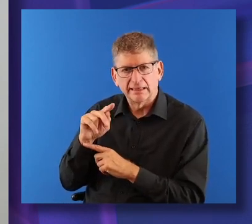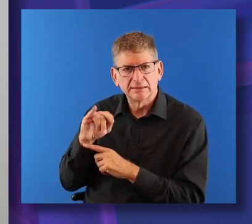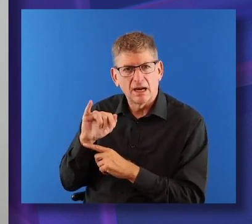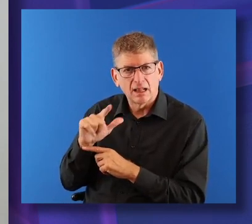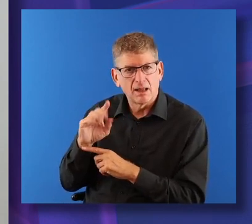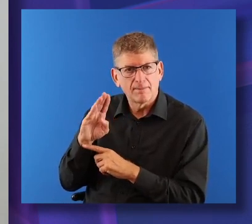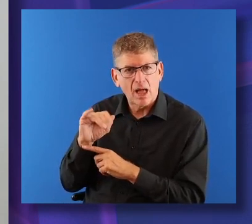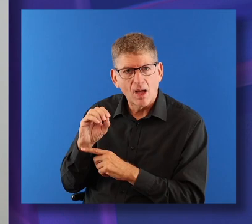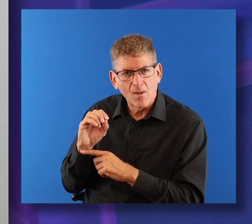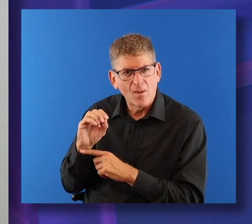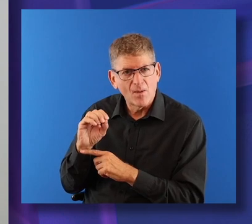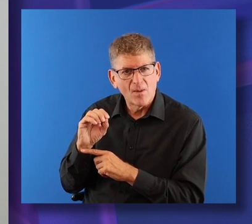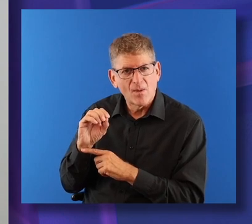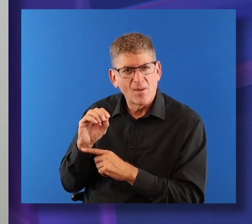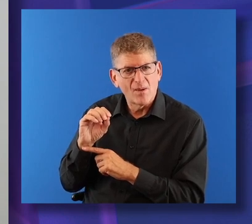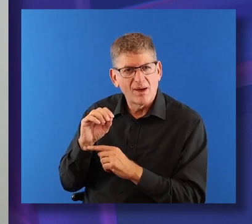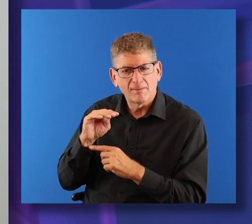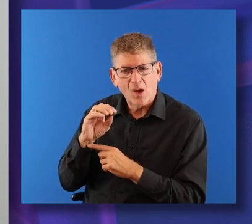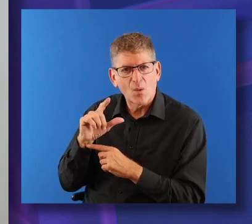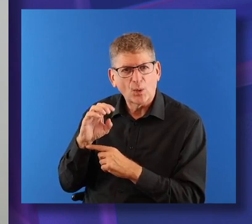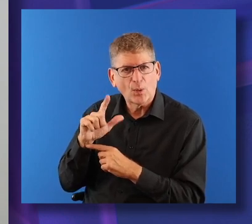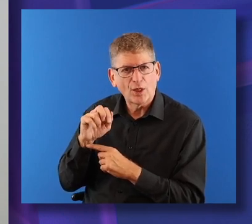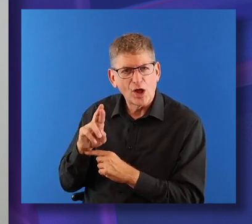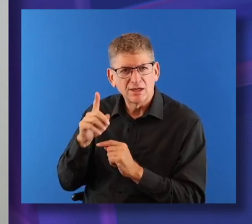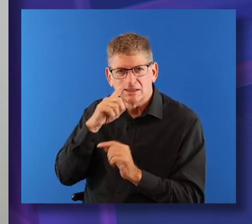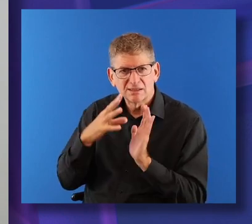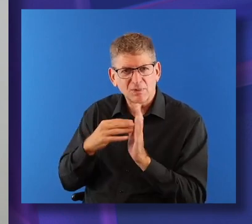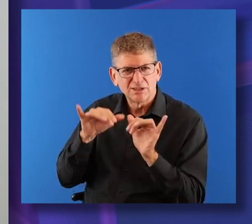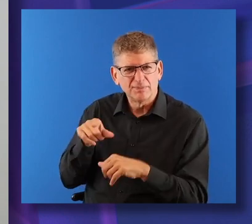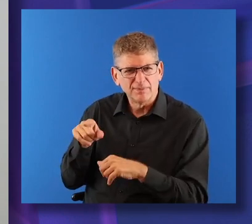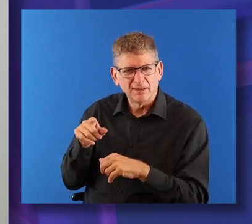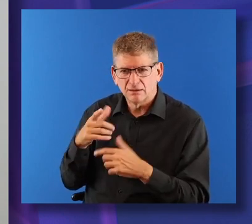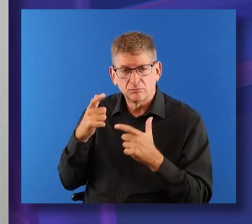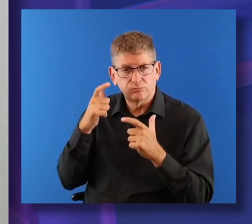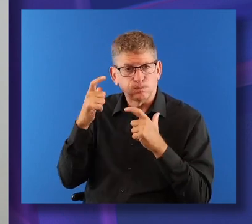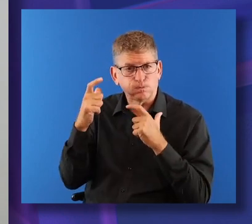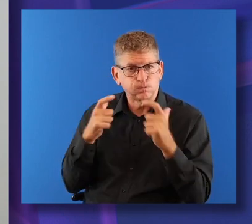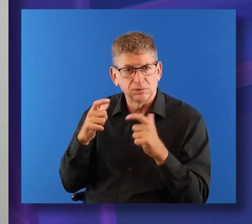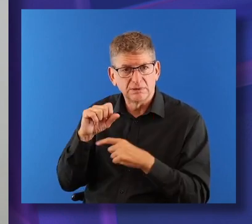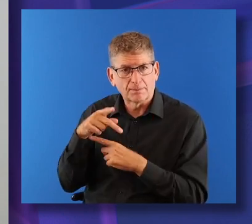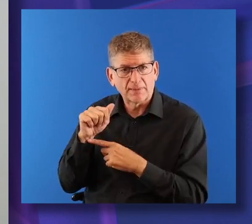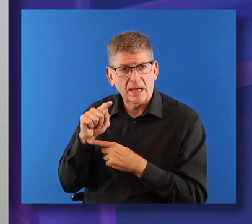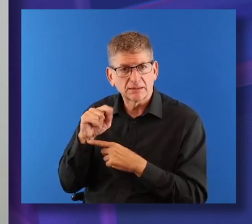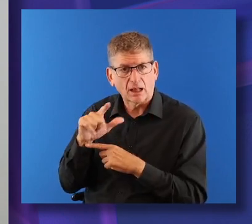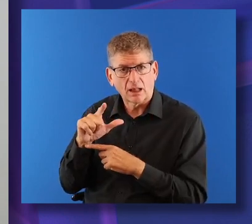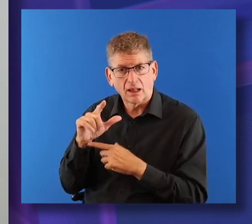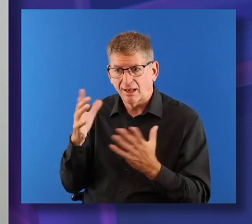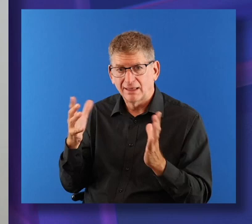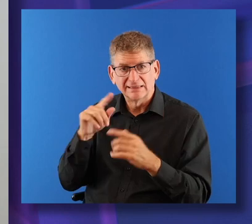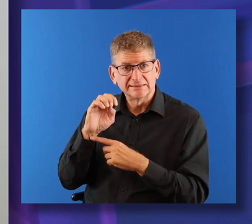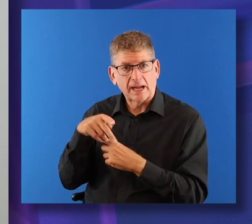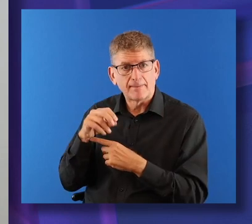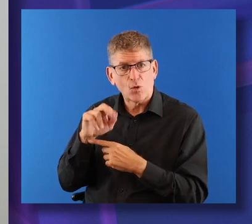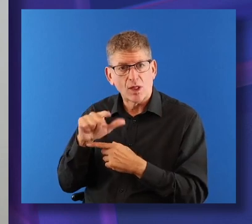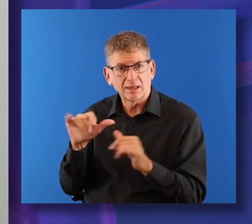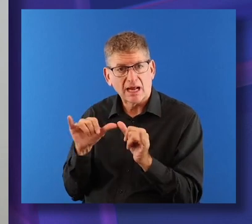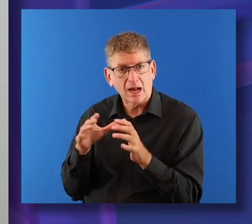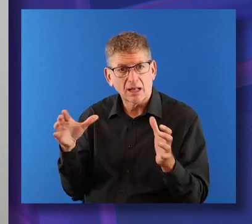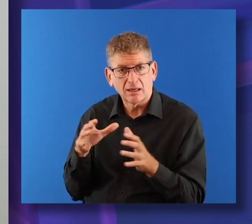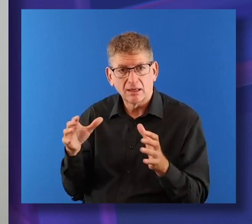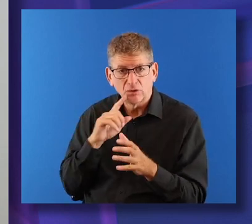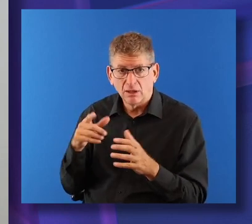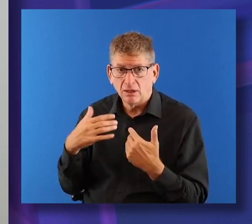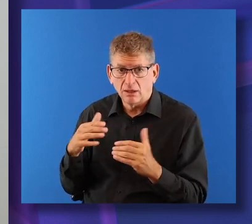gigantic spatial and temporal scale is highly non-trivial. It may take years of additional efforts and exactly one of